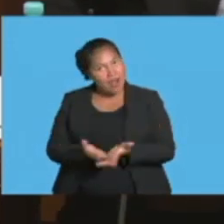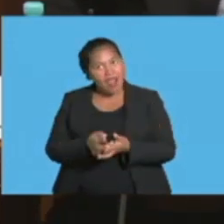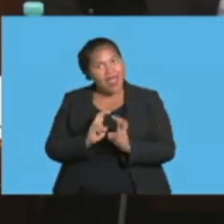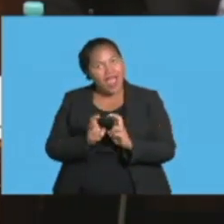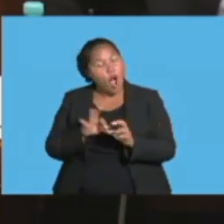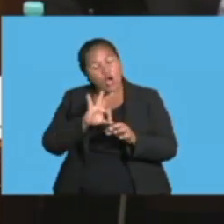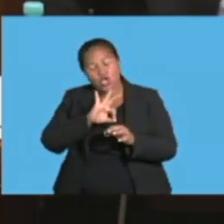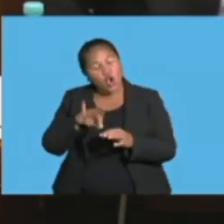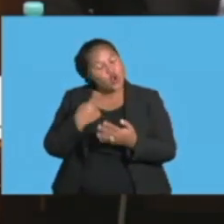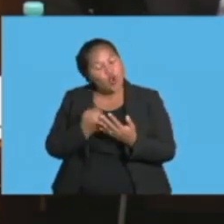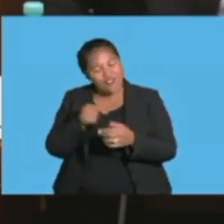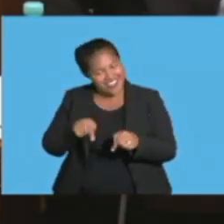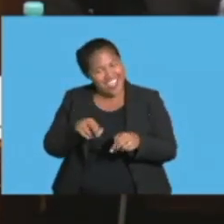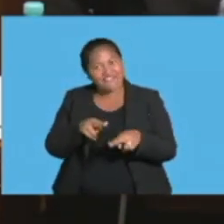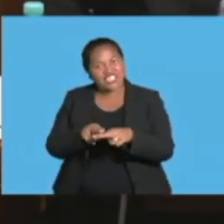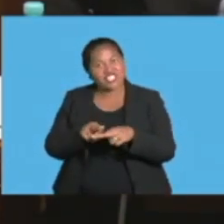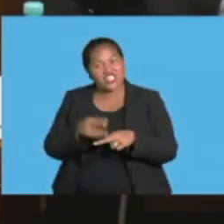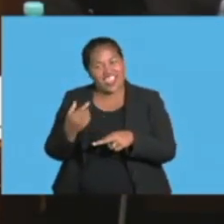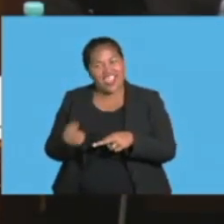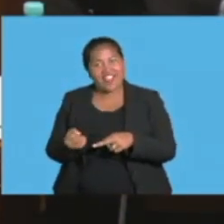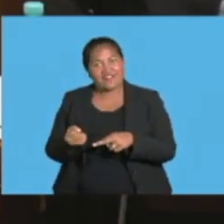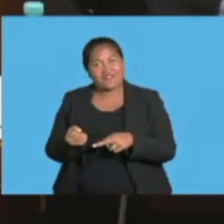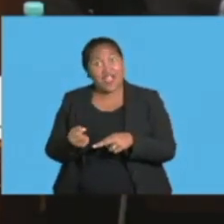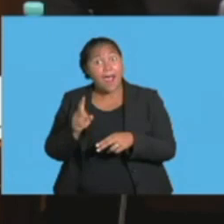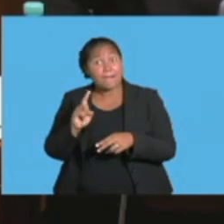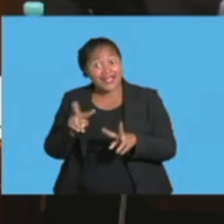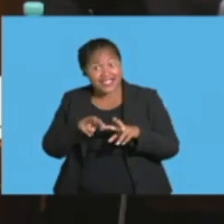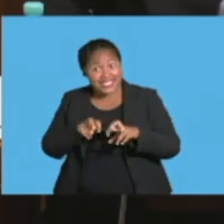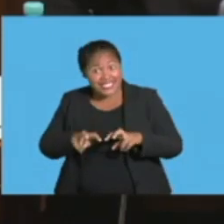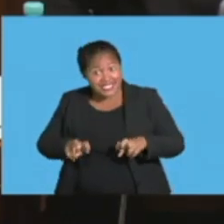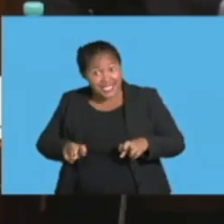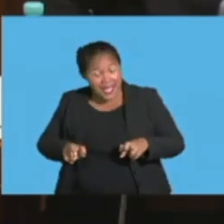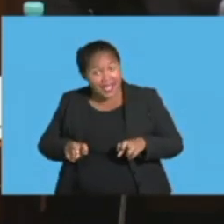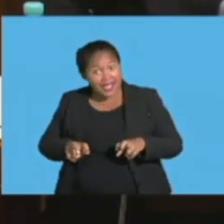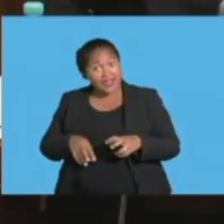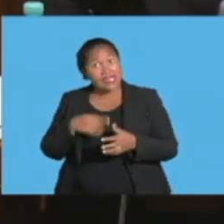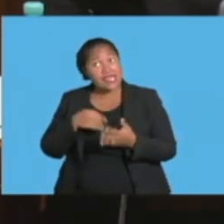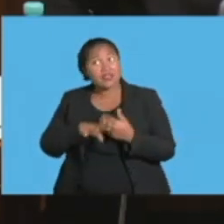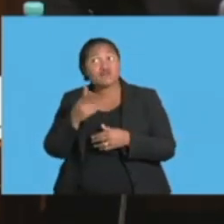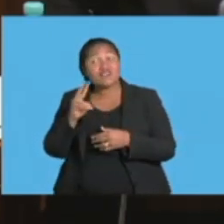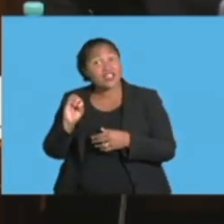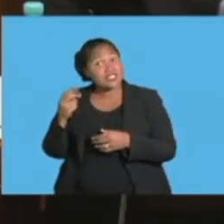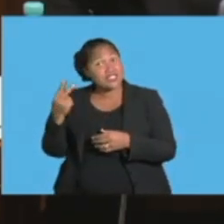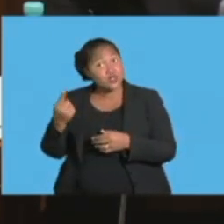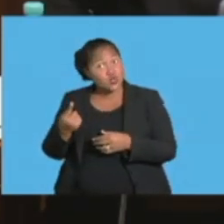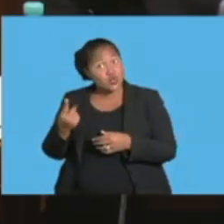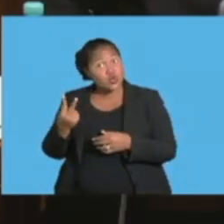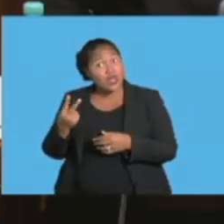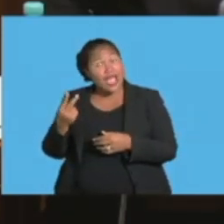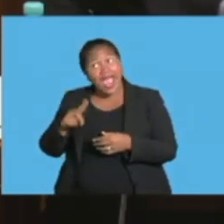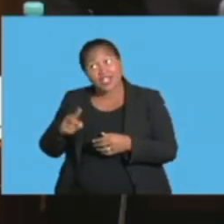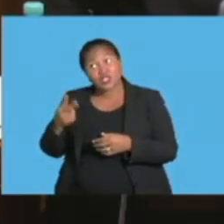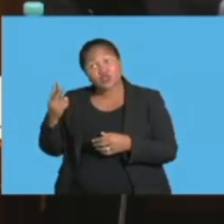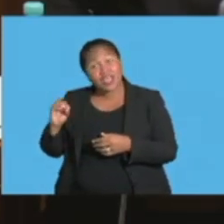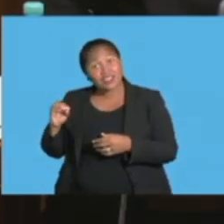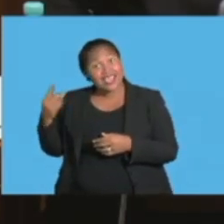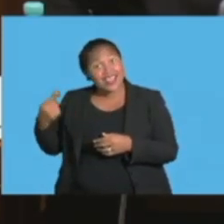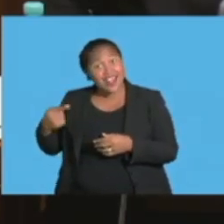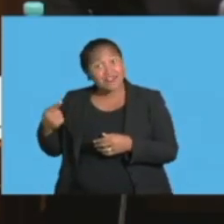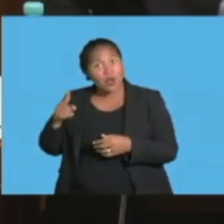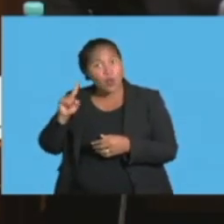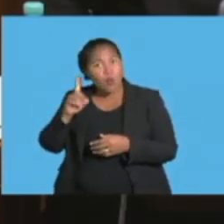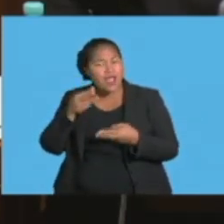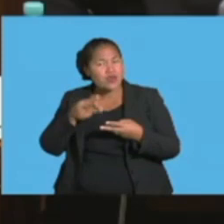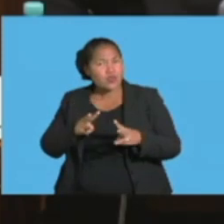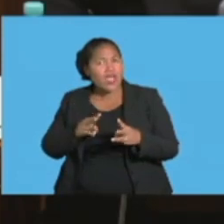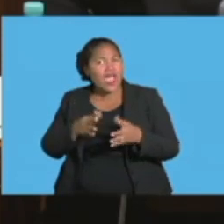Fiji. The STEP survey of 2002 and 2011 seemed to suggest that while we are plateauing a little